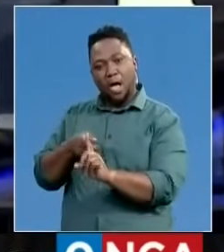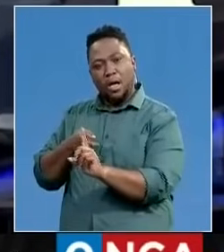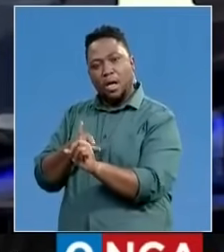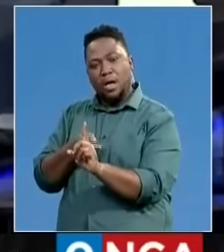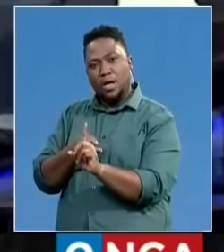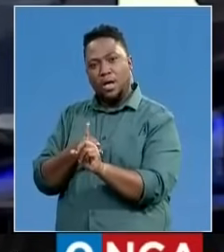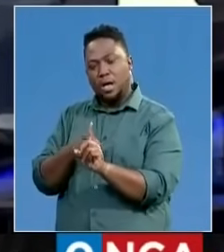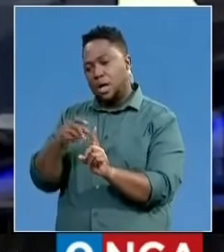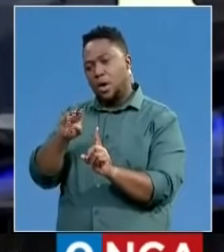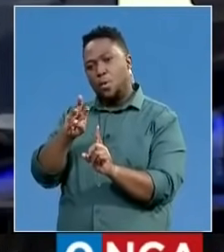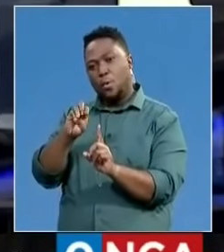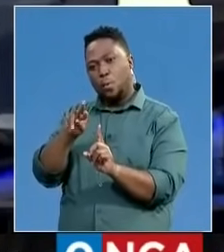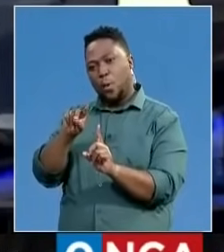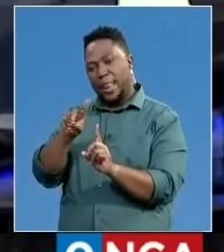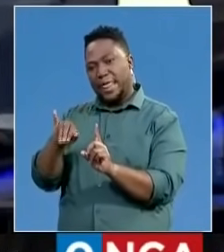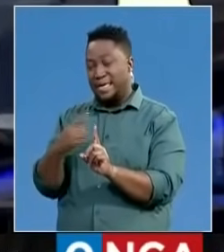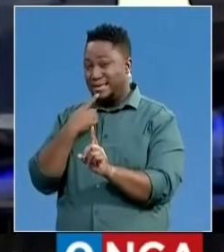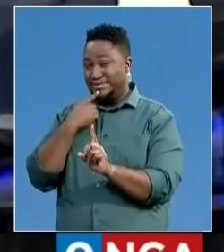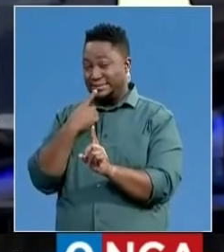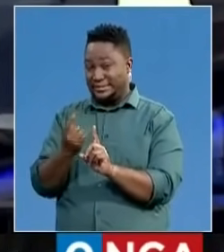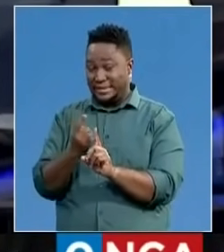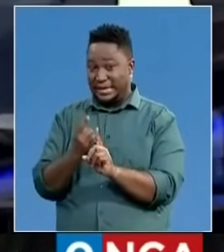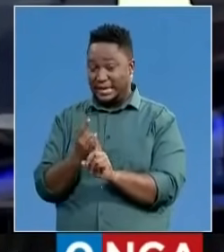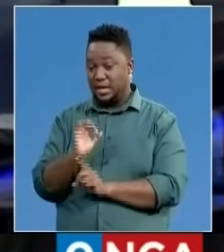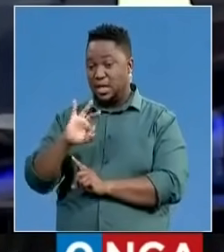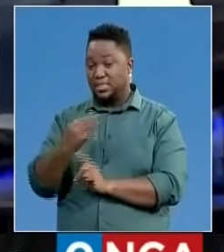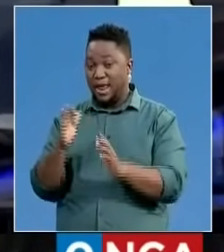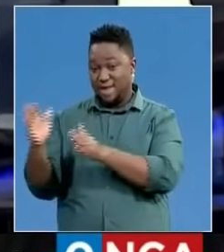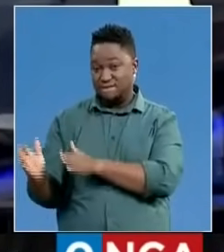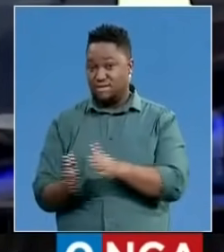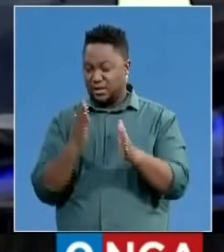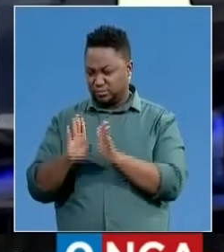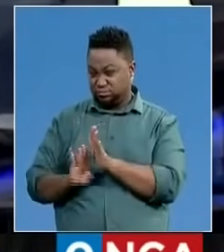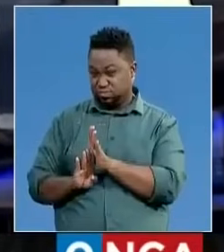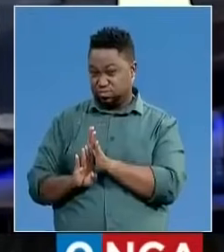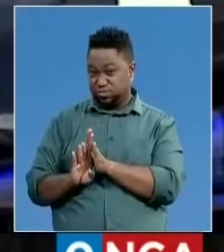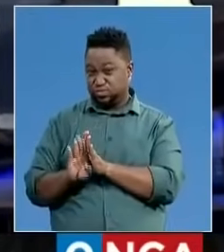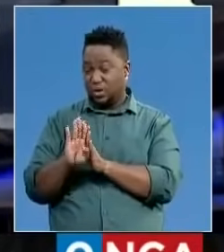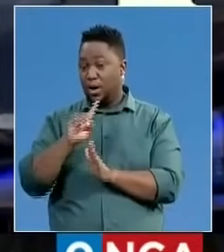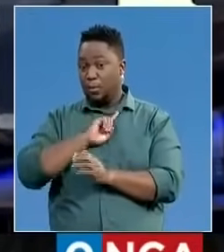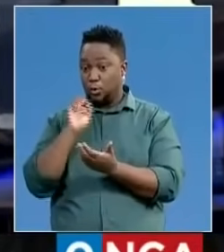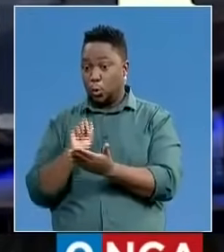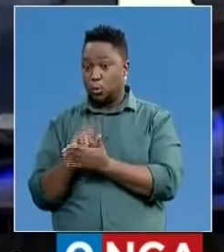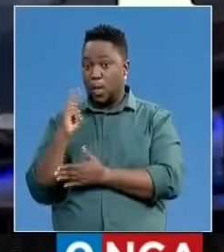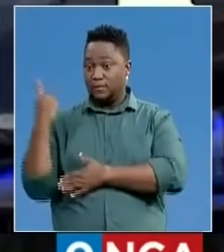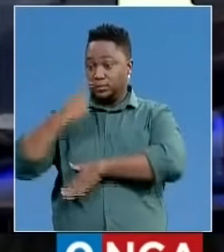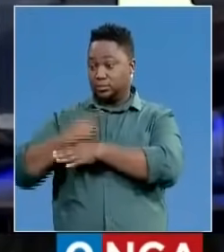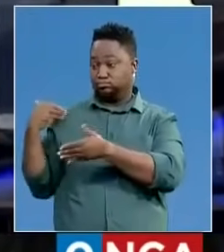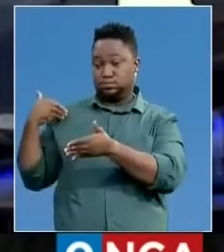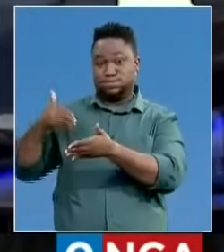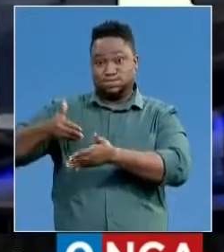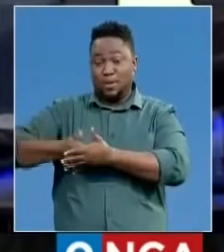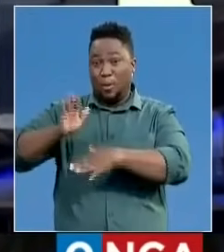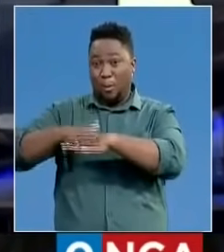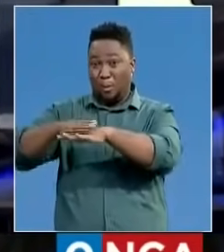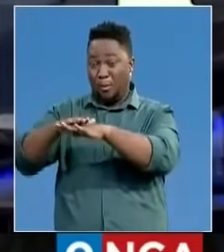says he's quite worried about a resurgence in COVID-19 infections, the numbers rising every day for 12 days now. What is the plan to arrest